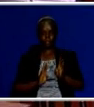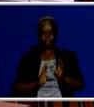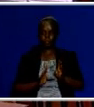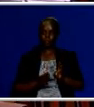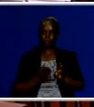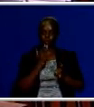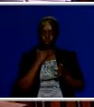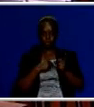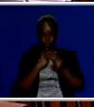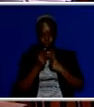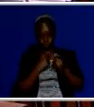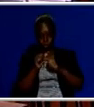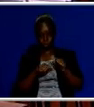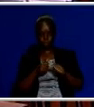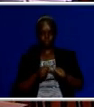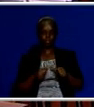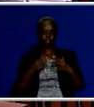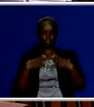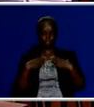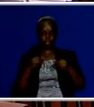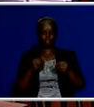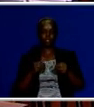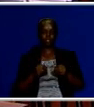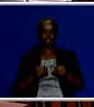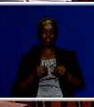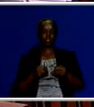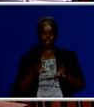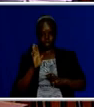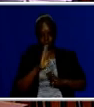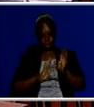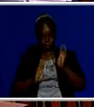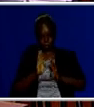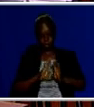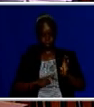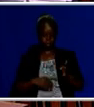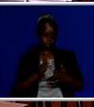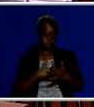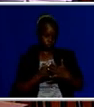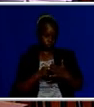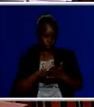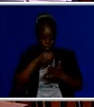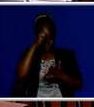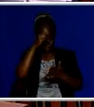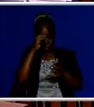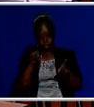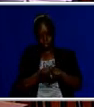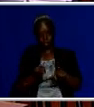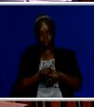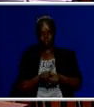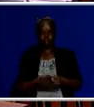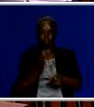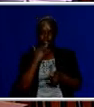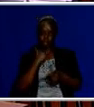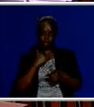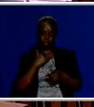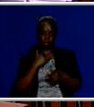We want to talk about the healthy habits. So before we do this, I have a